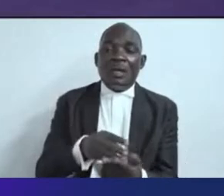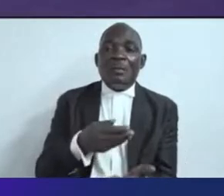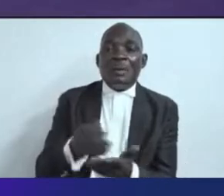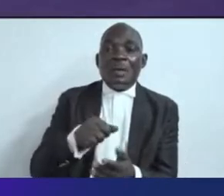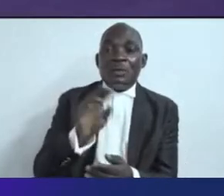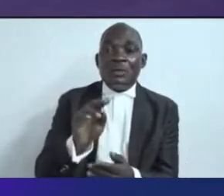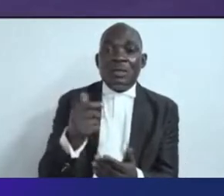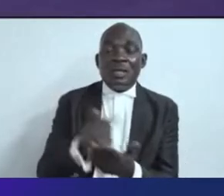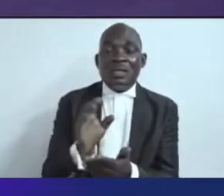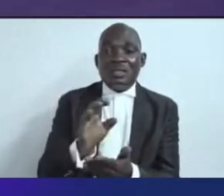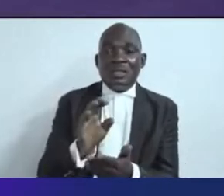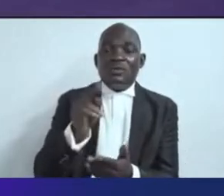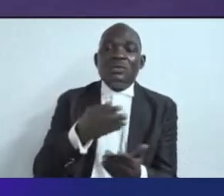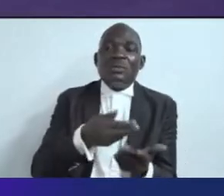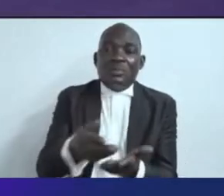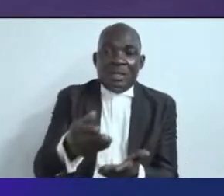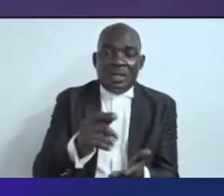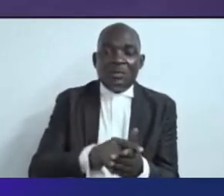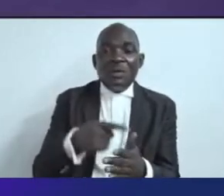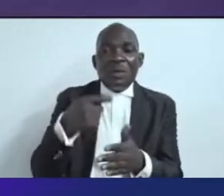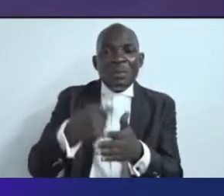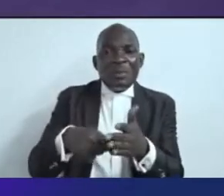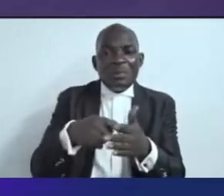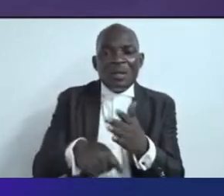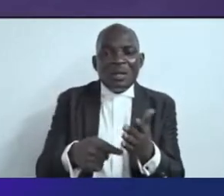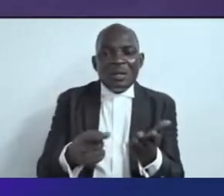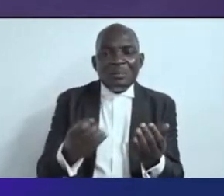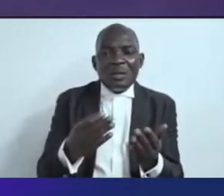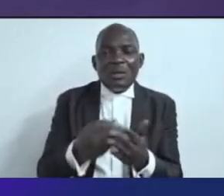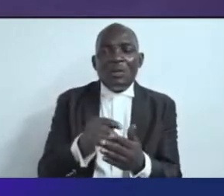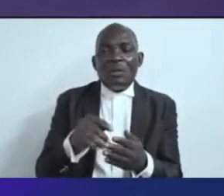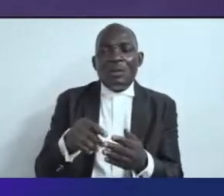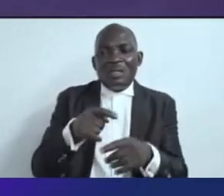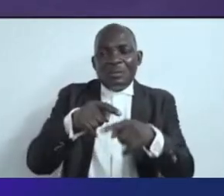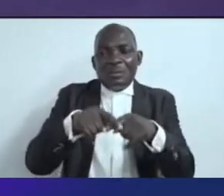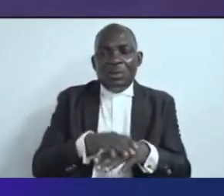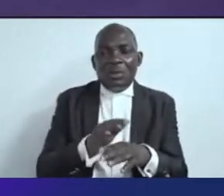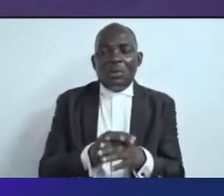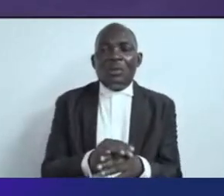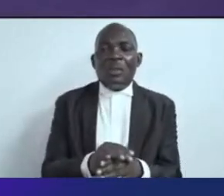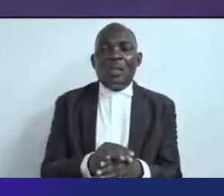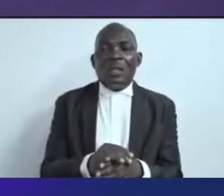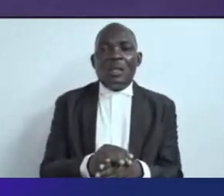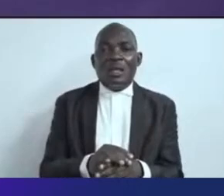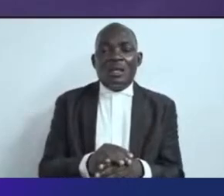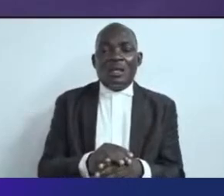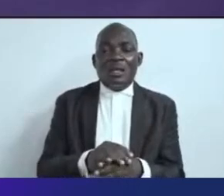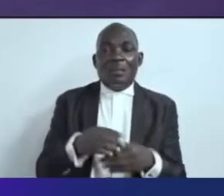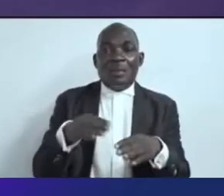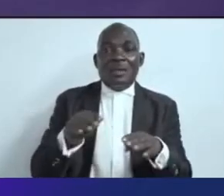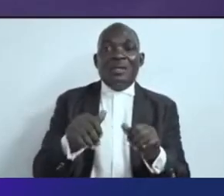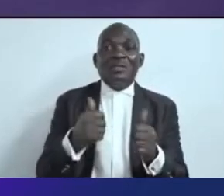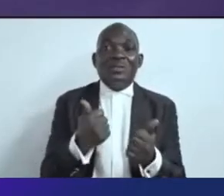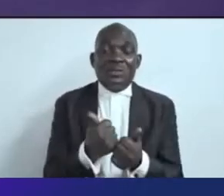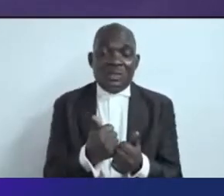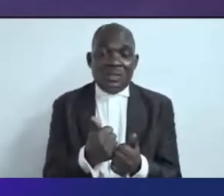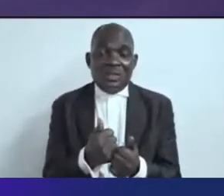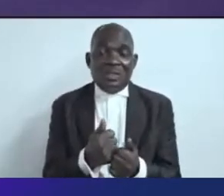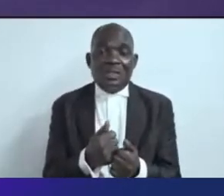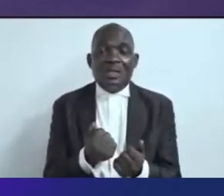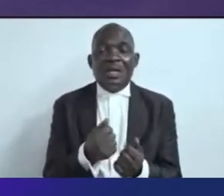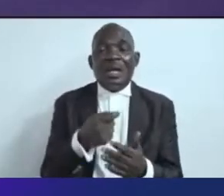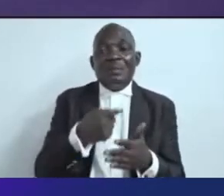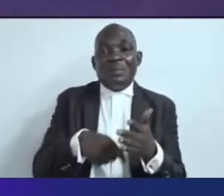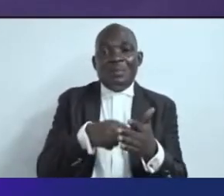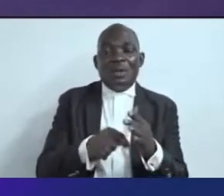CD, and will be priced on the basis of the London Bullion Market Association auction